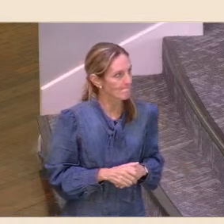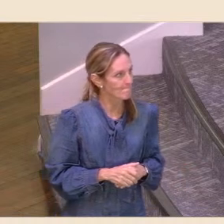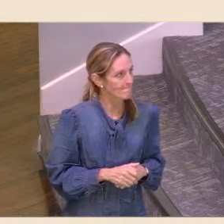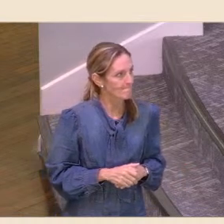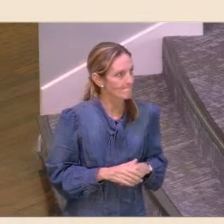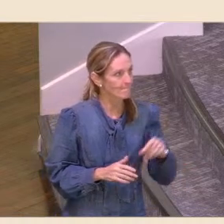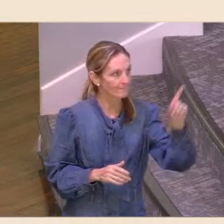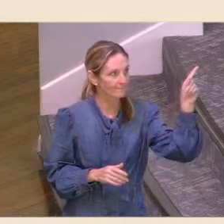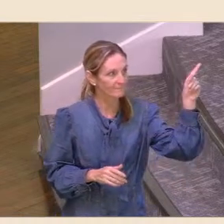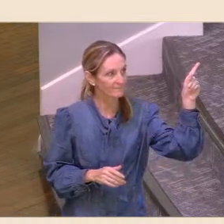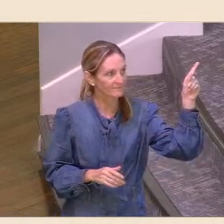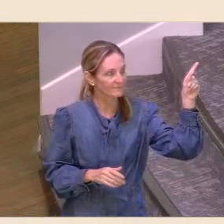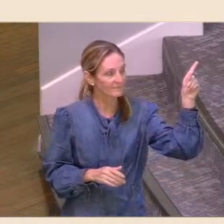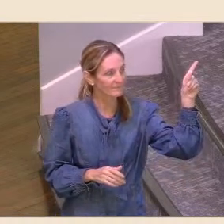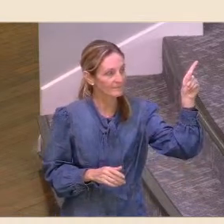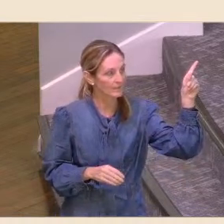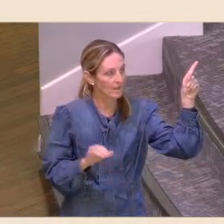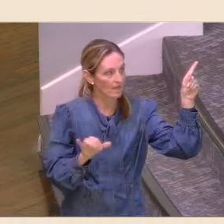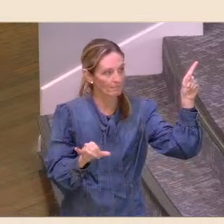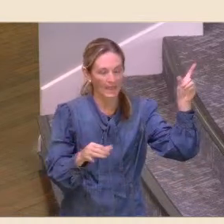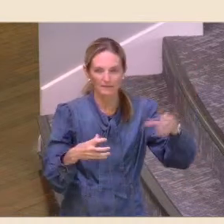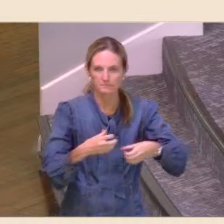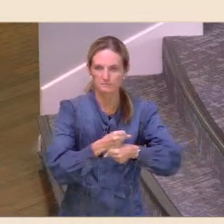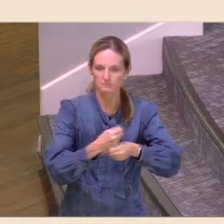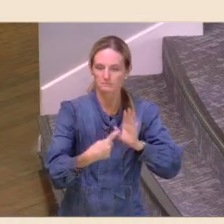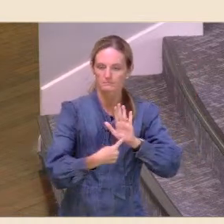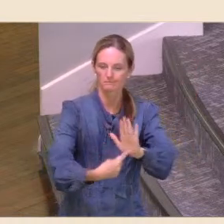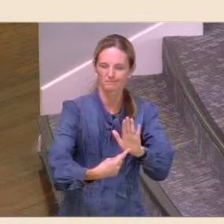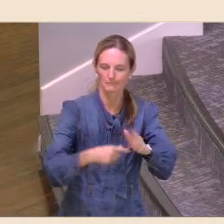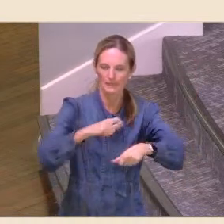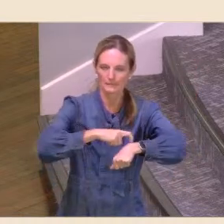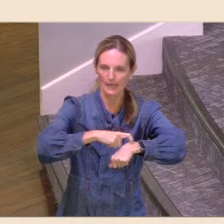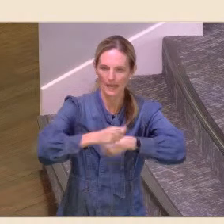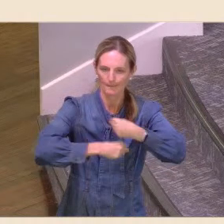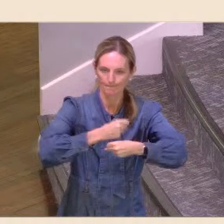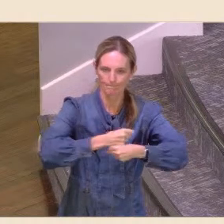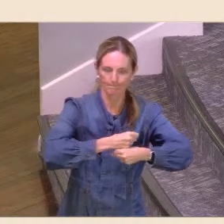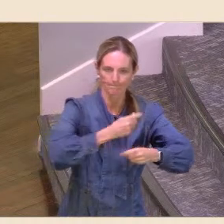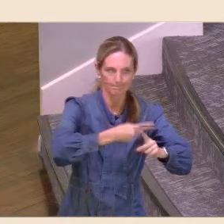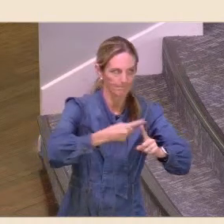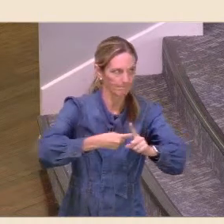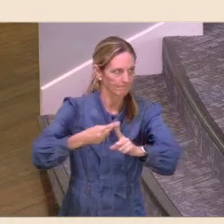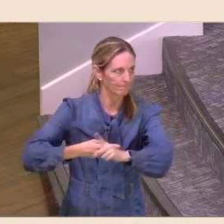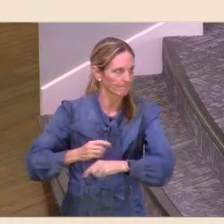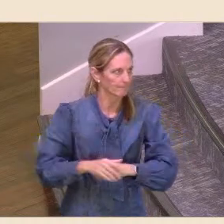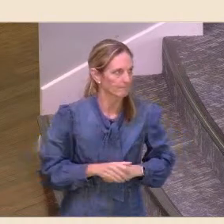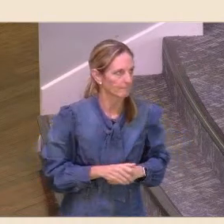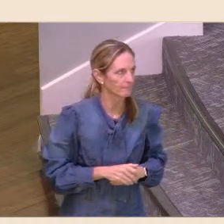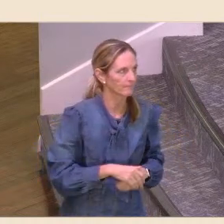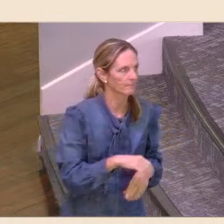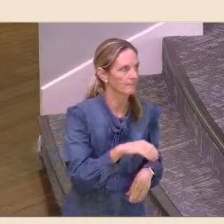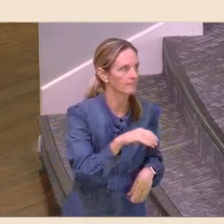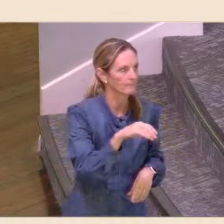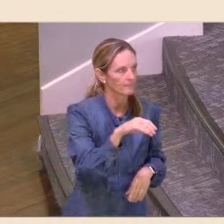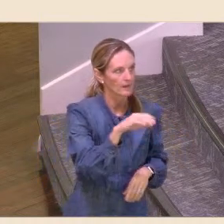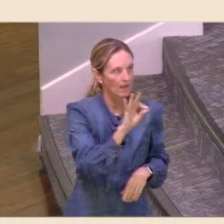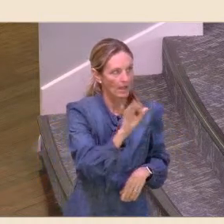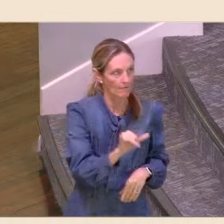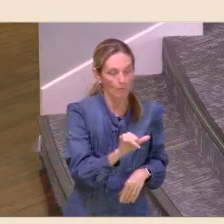Here is just kind of a depiction of the time that we're looking at. The green box, the FY23 general fund